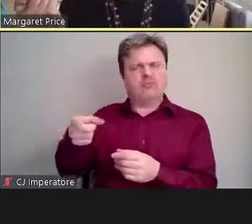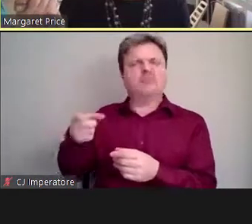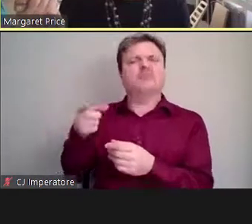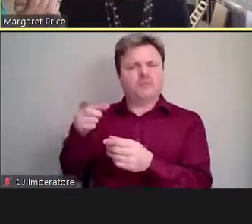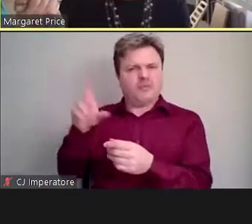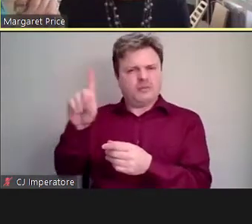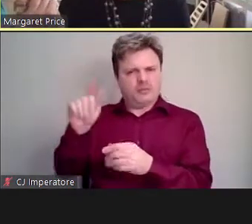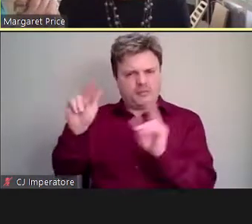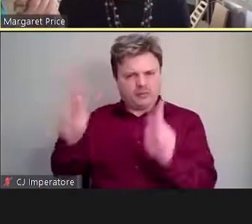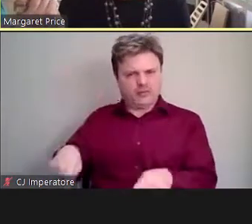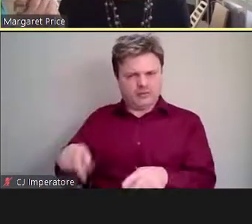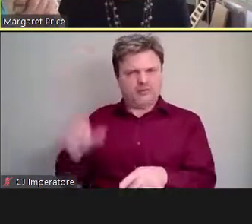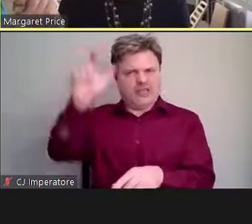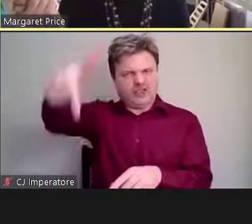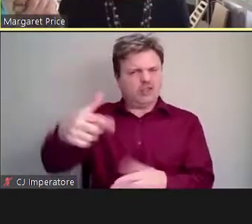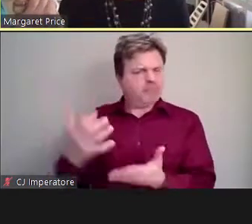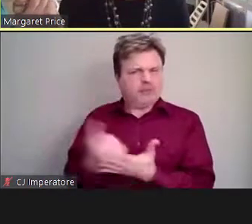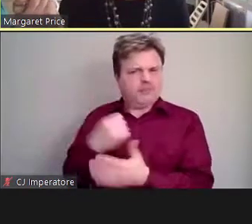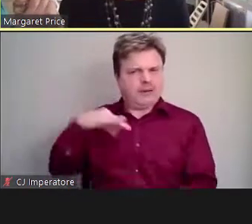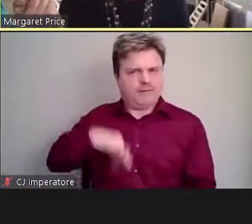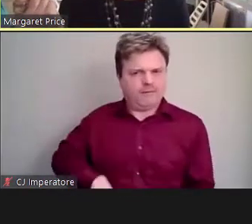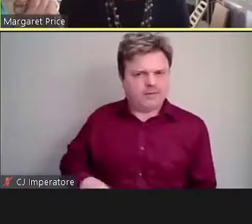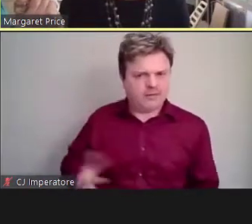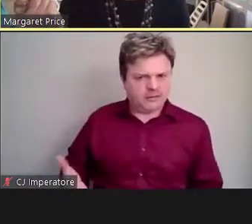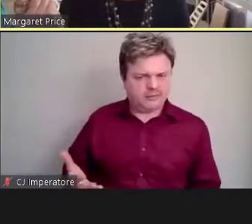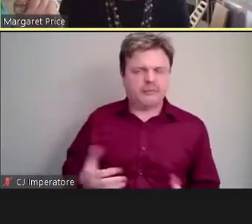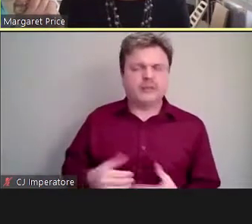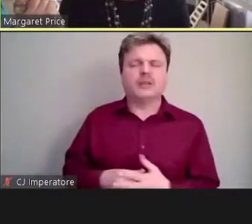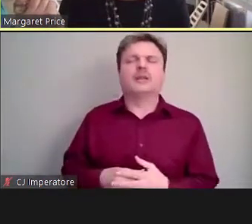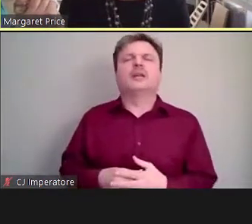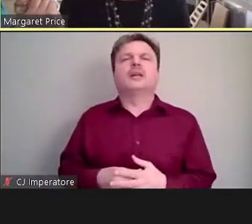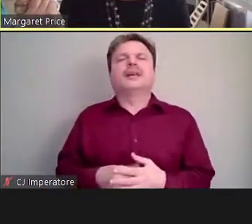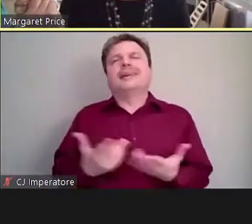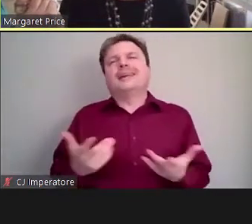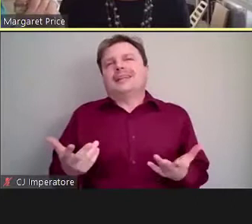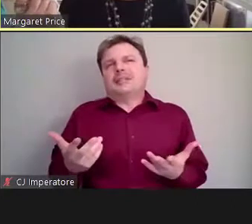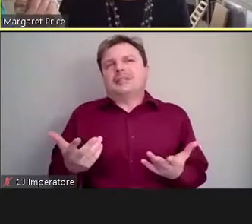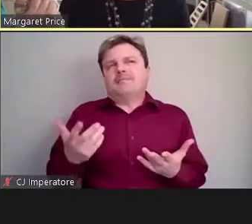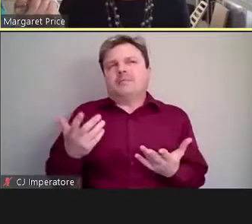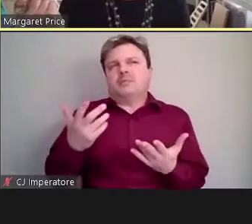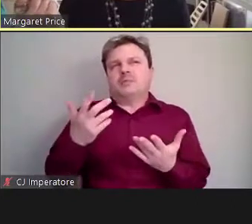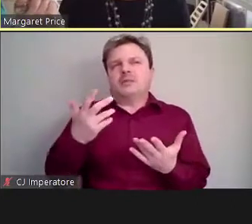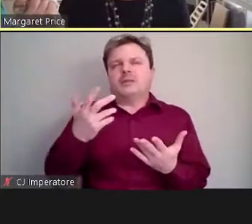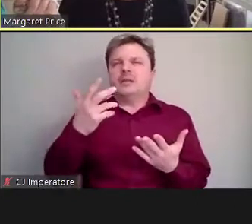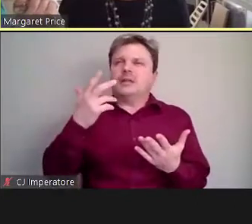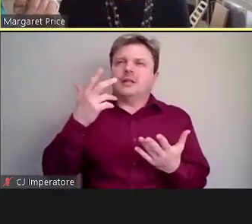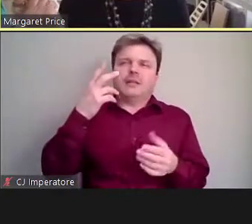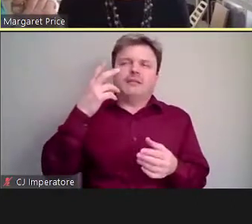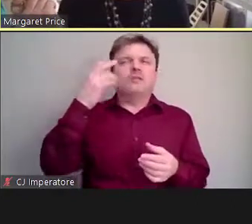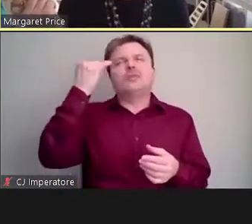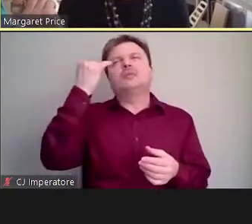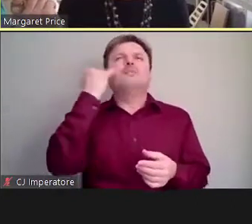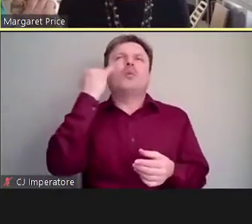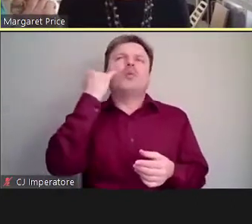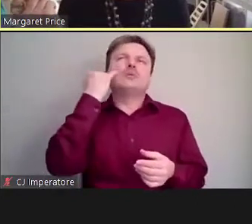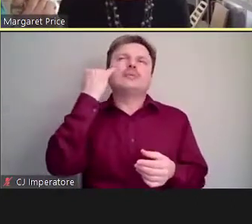Namely, it's hard to imagine a scenario where